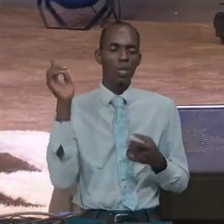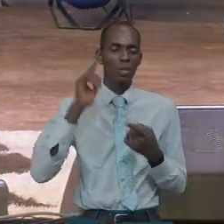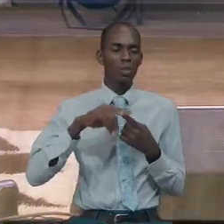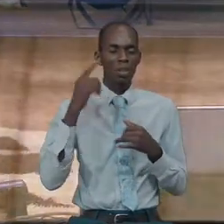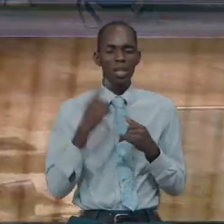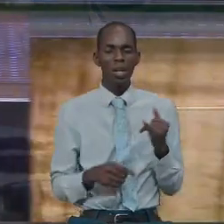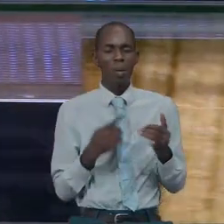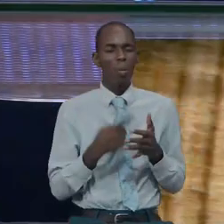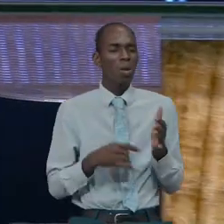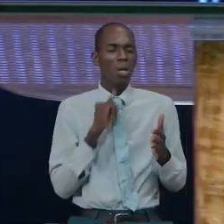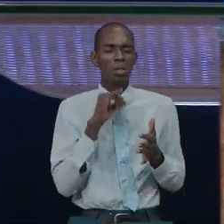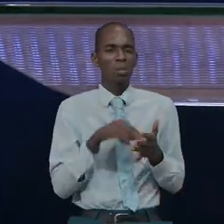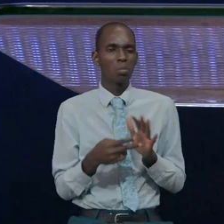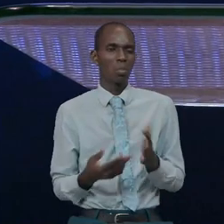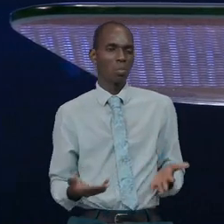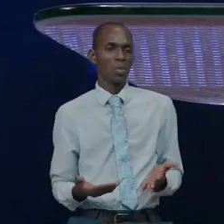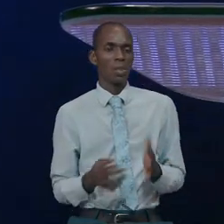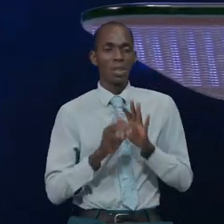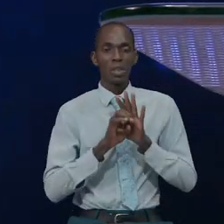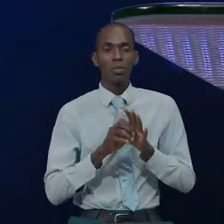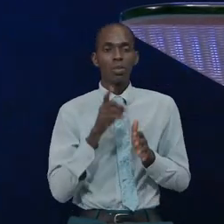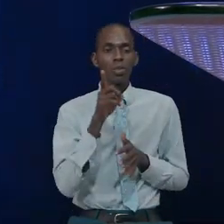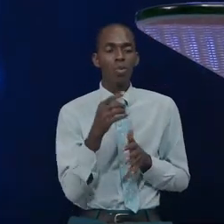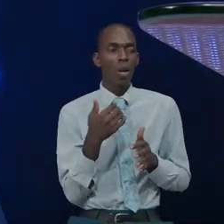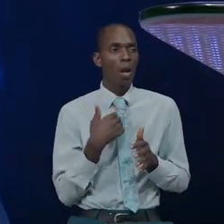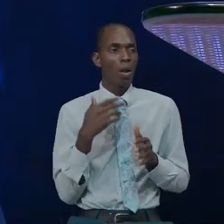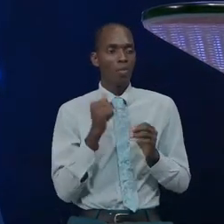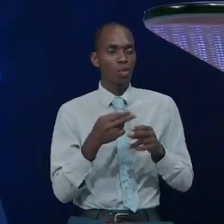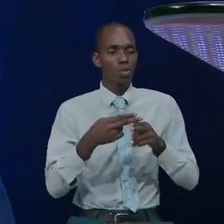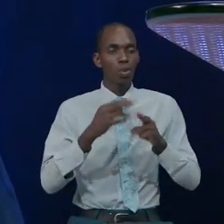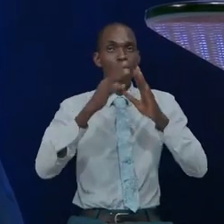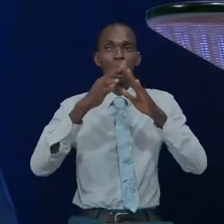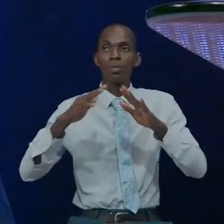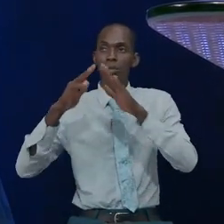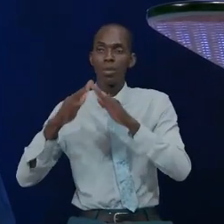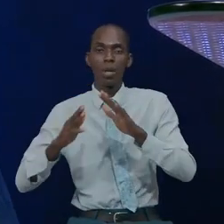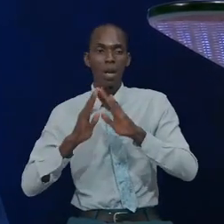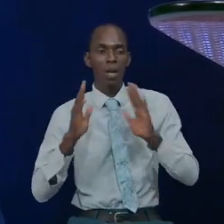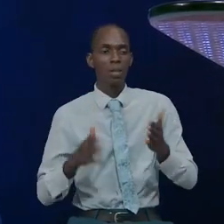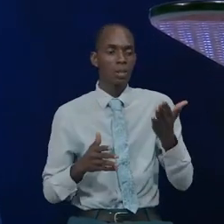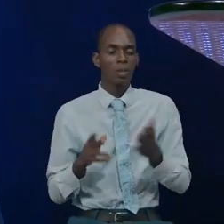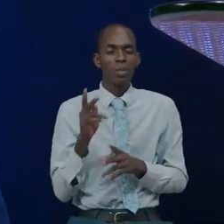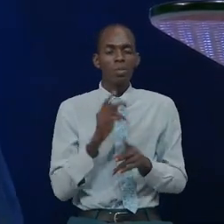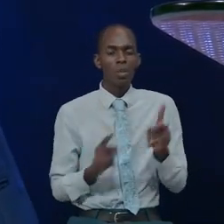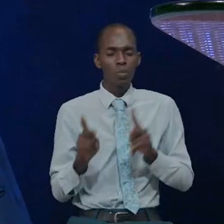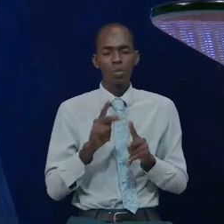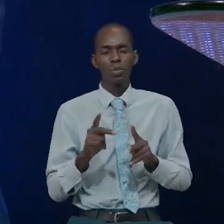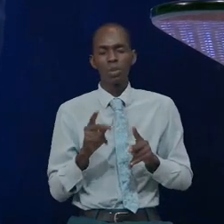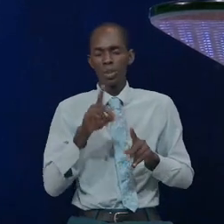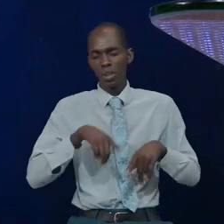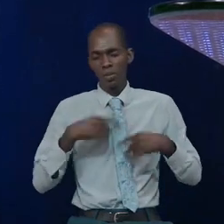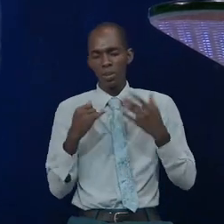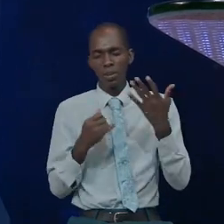What's dominion? When you have a territory, and you have people there, citizens there,